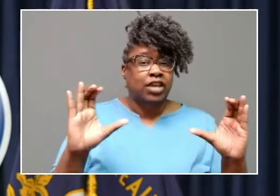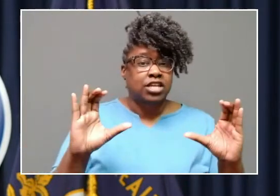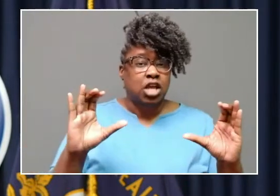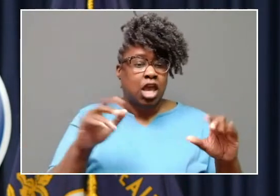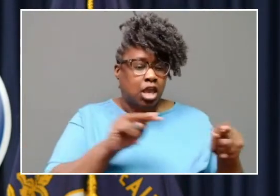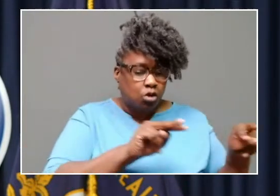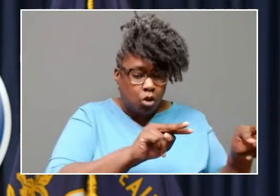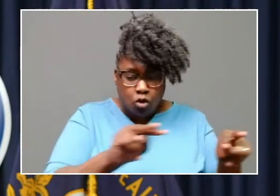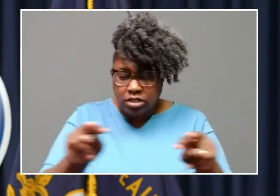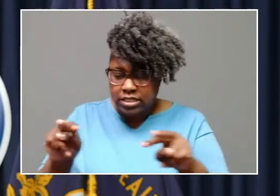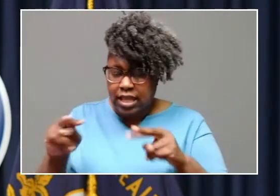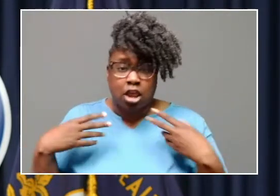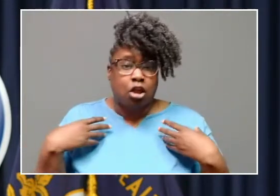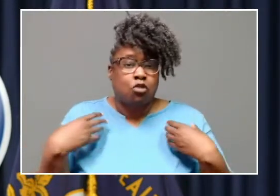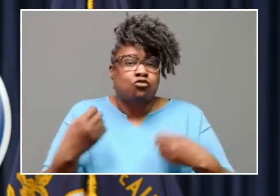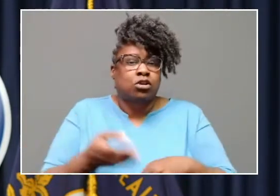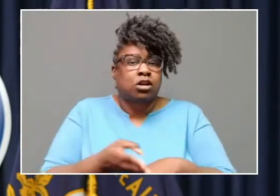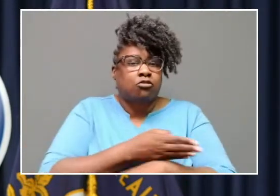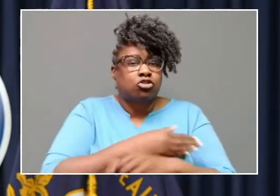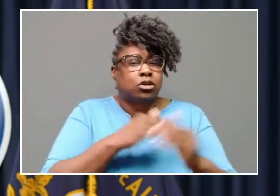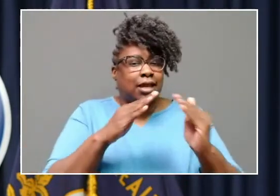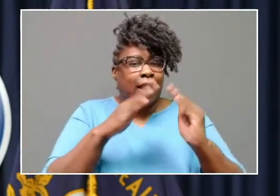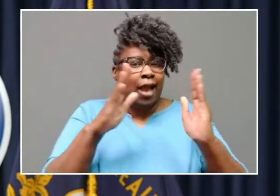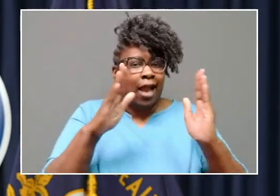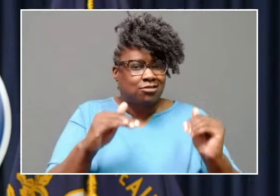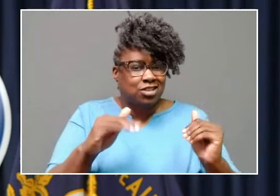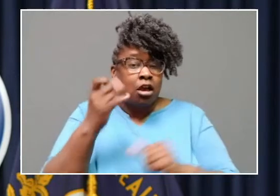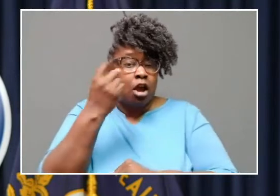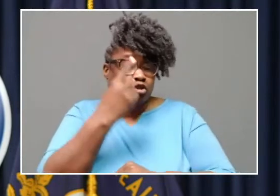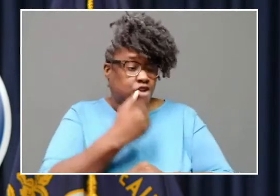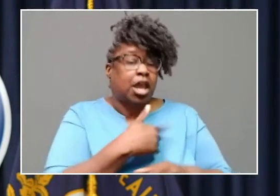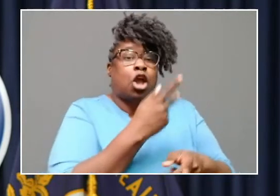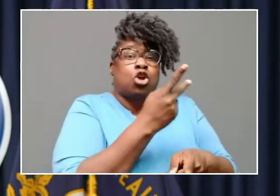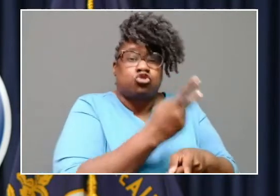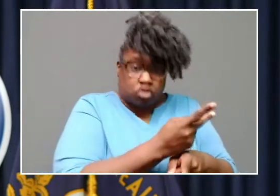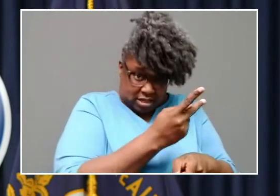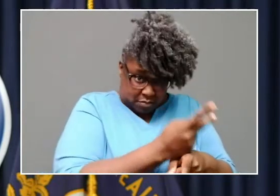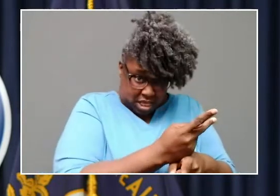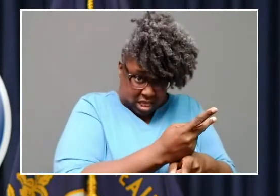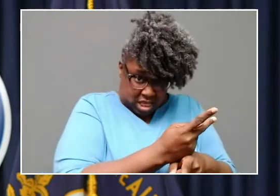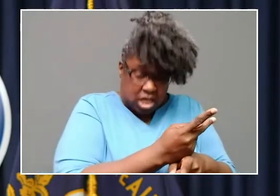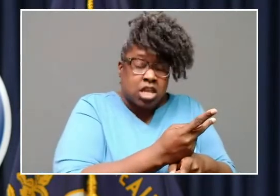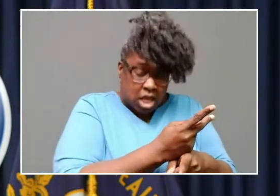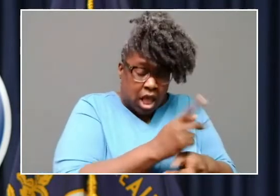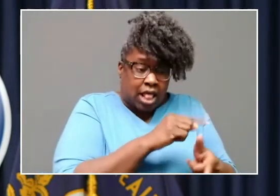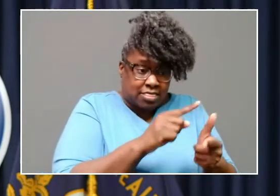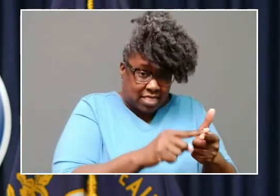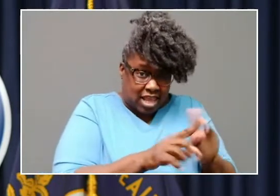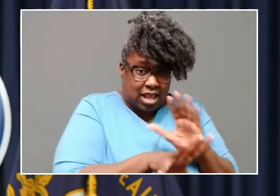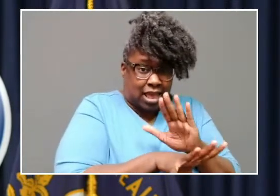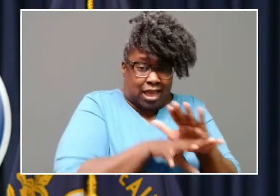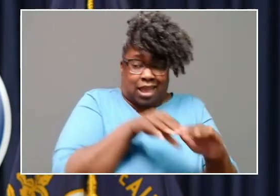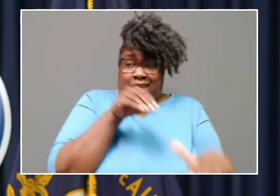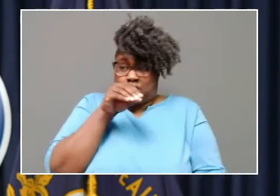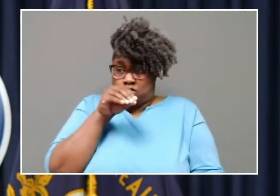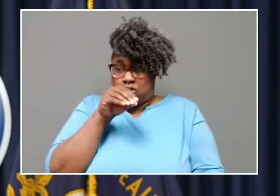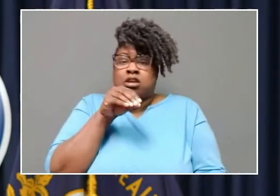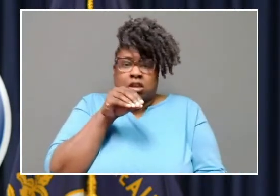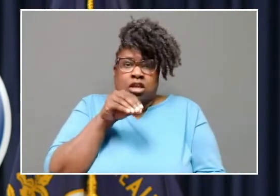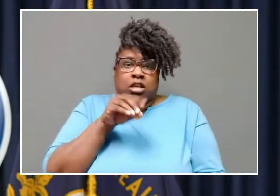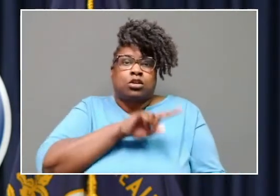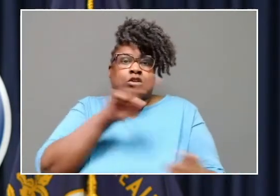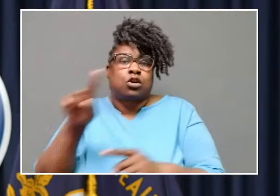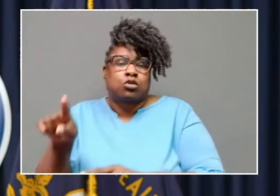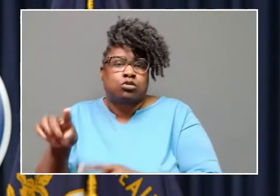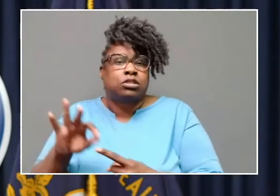housing, another piece that comes after treatment that's going to keep people who have gotten better. In other words, keep people